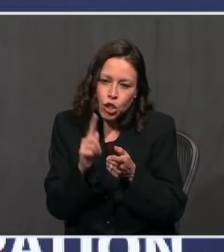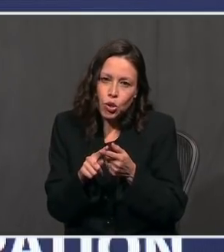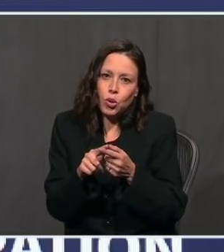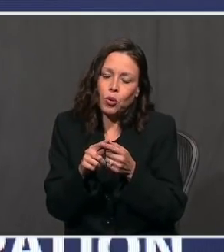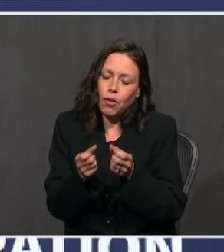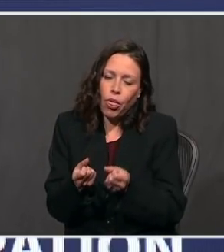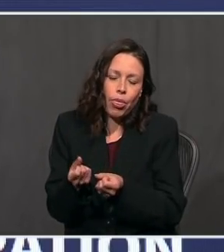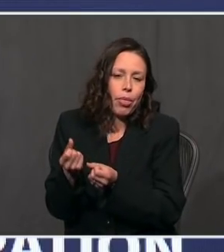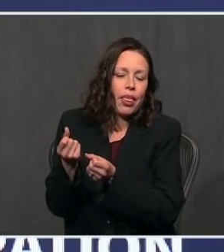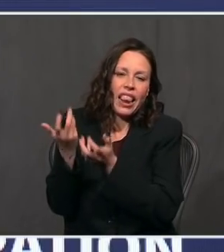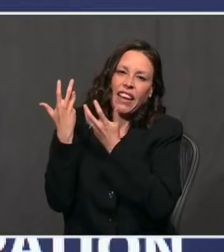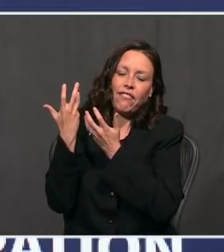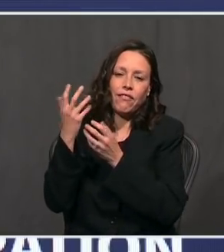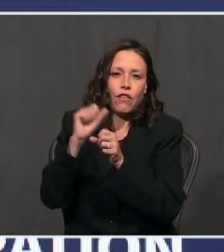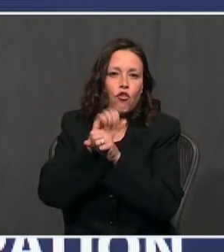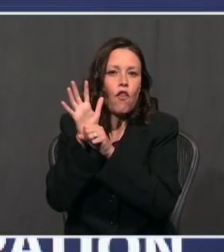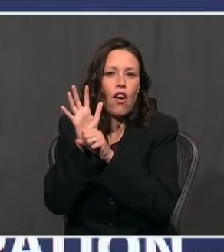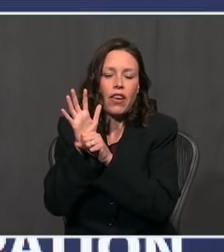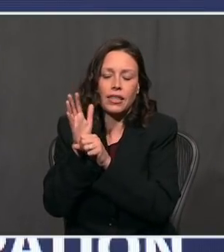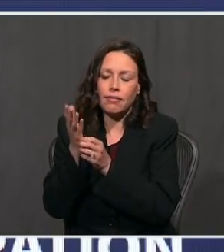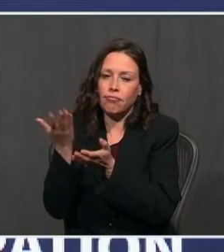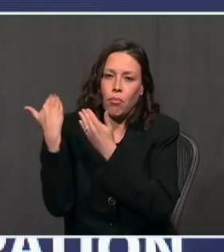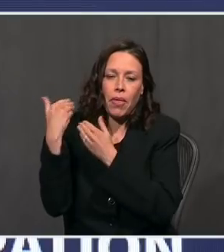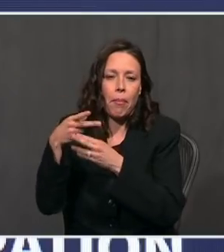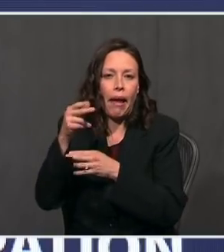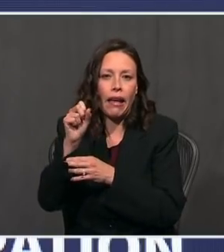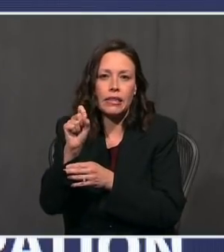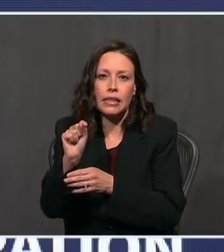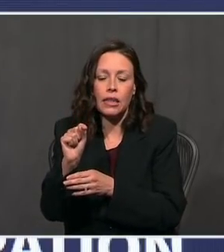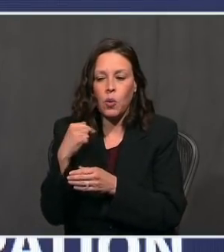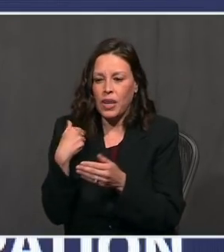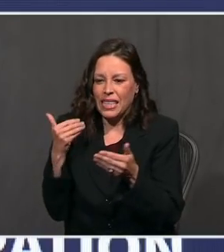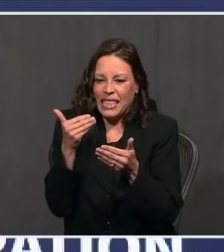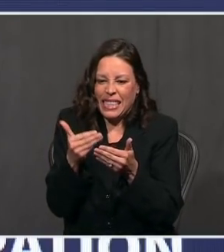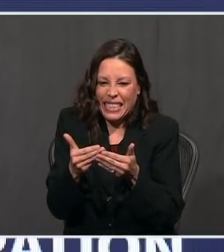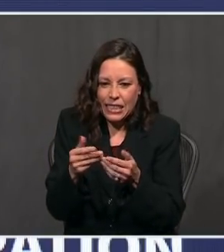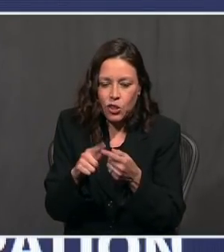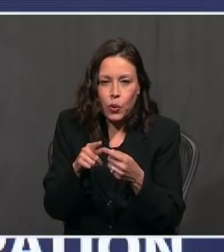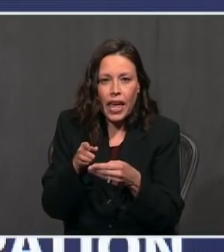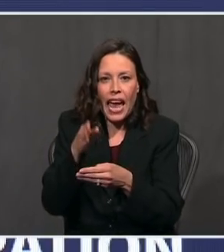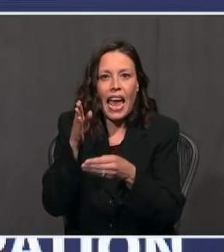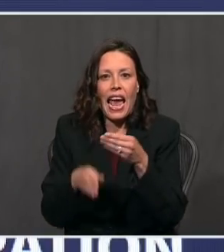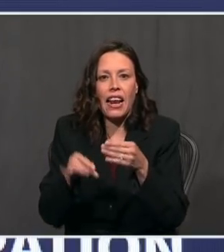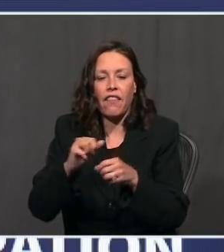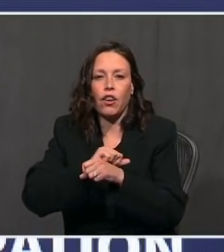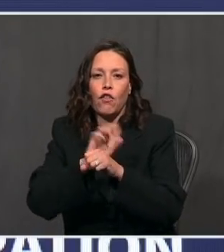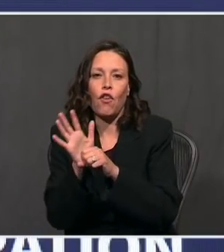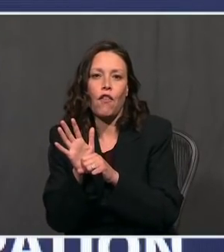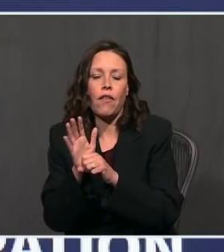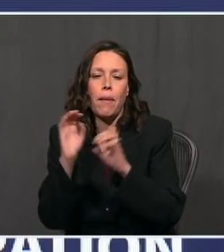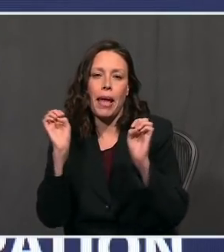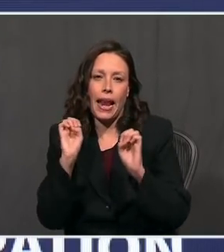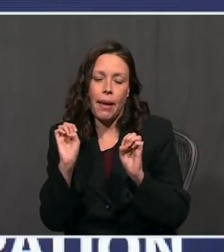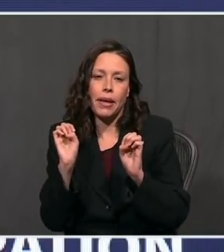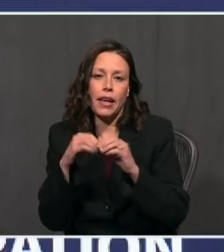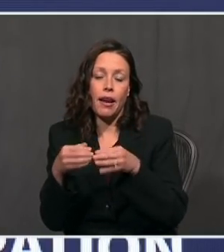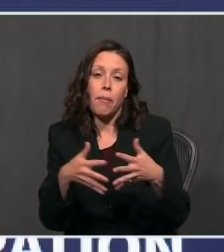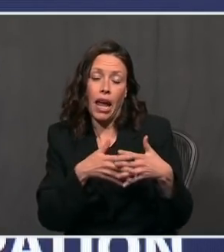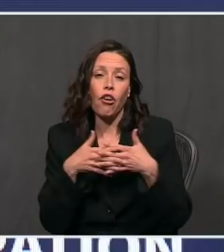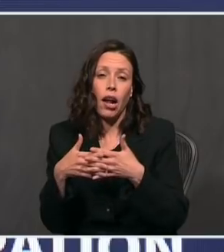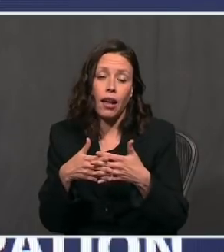in the past. We are coming very close in the days ahead, I believe, to the beginning of the end of the coronavirus pandemic in